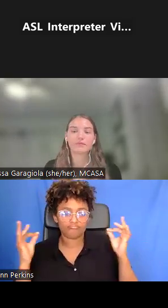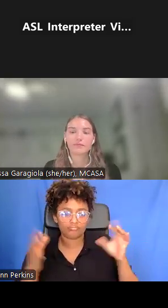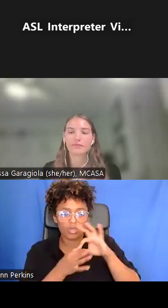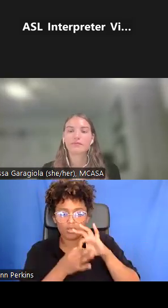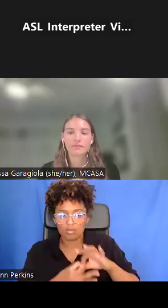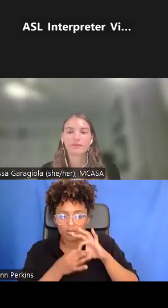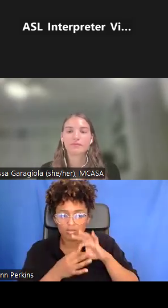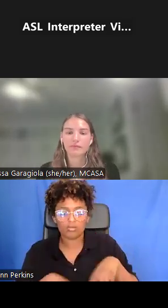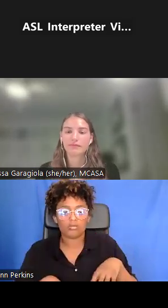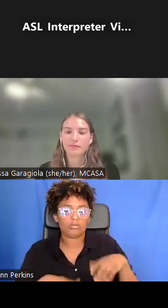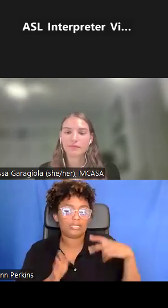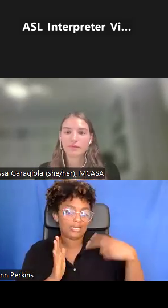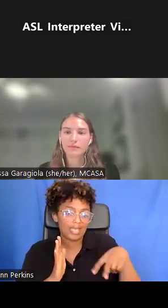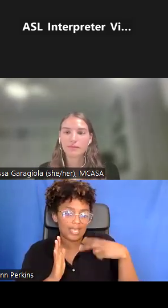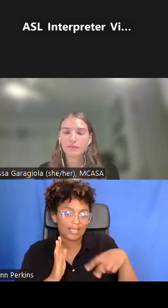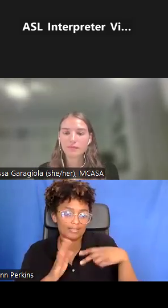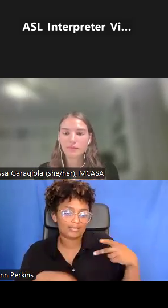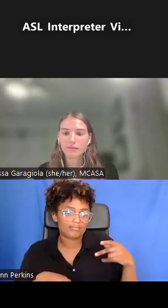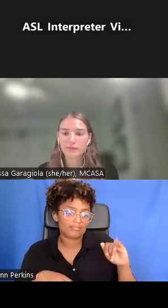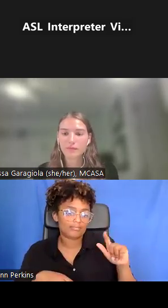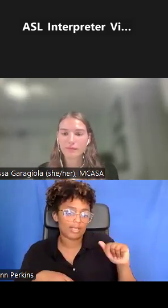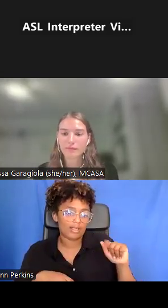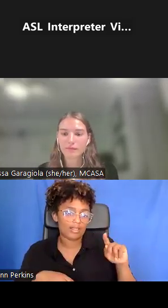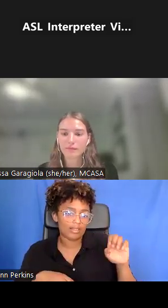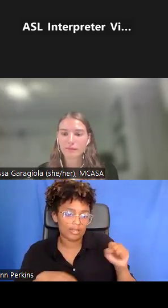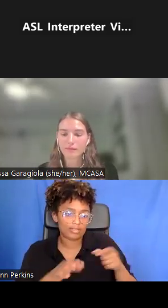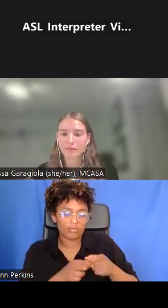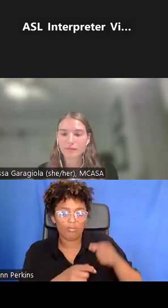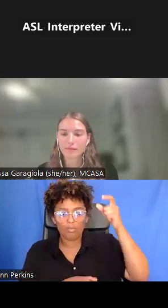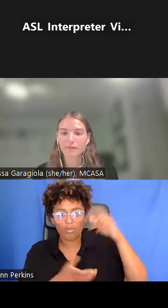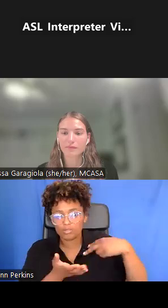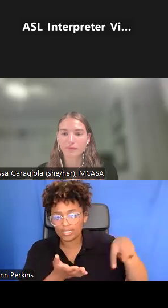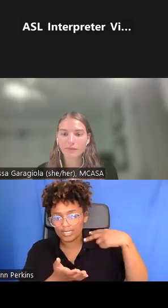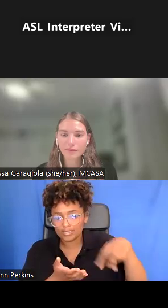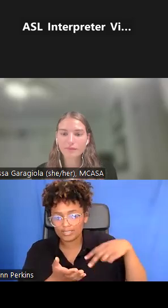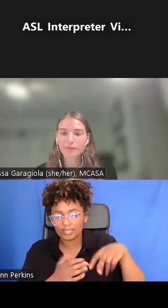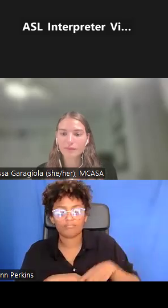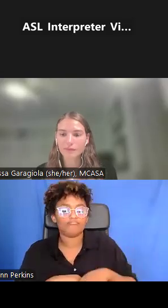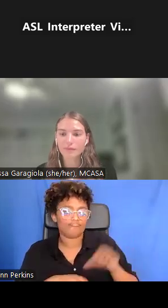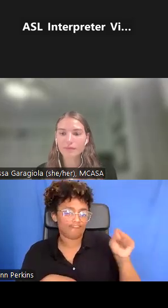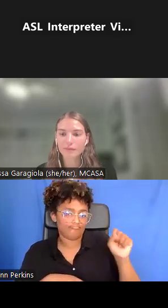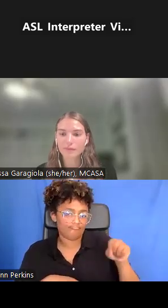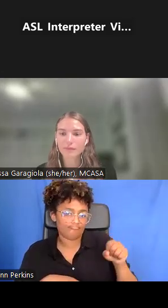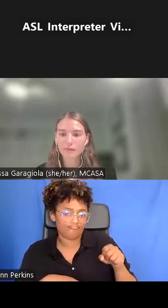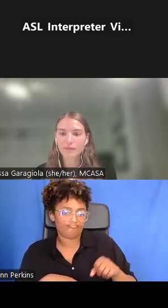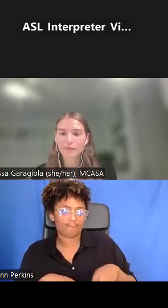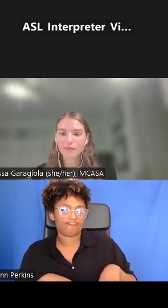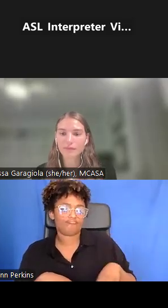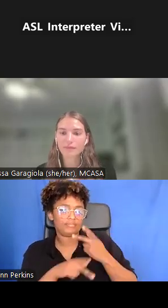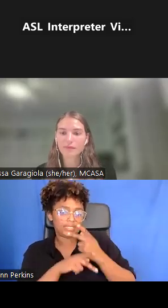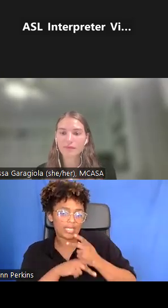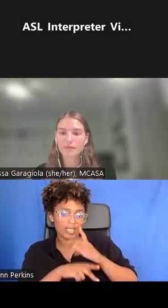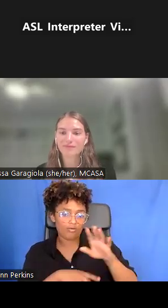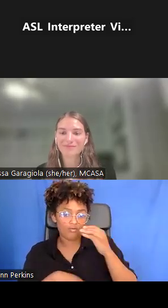absolutely, absolutely. Someone put in here pole dancing, absolutely. Watching what they eat, so eating healthy food. We've